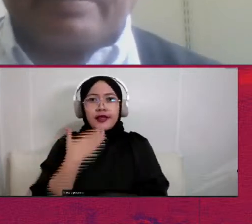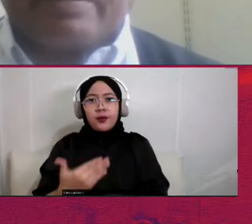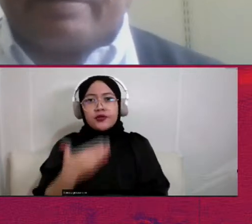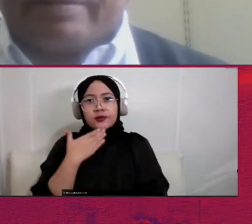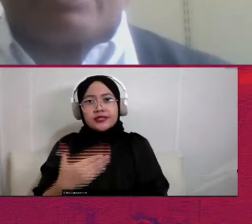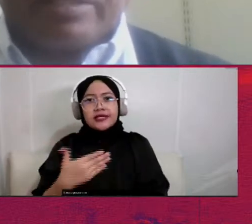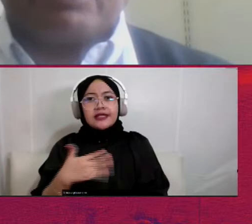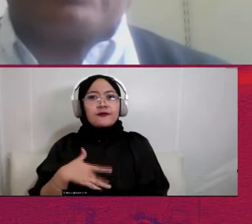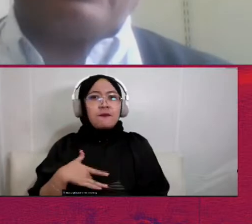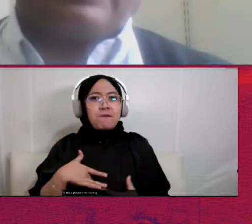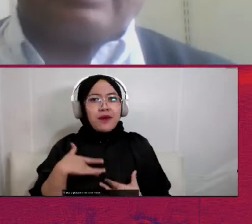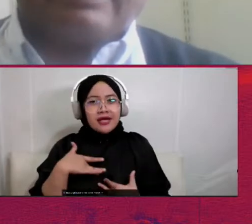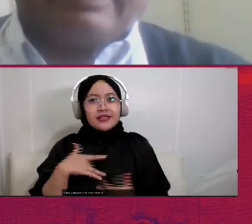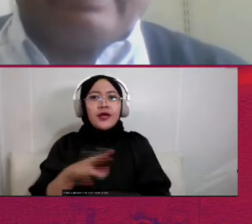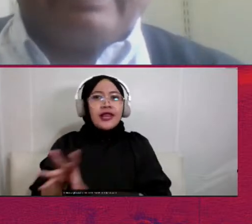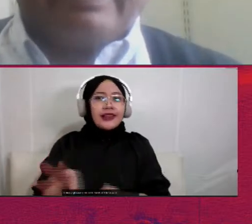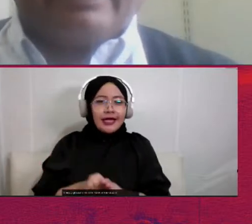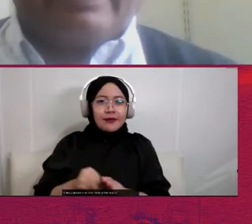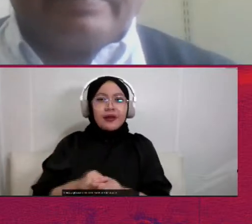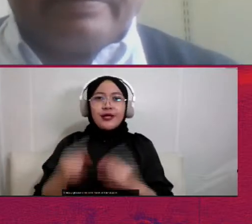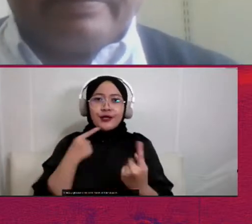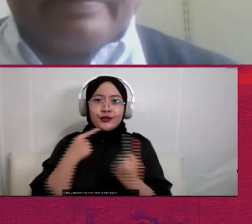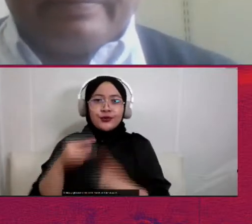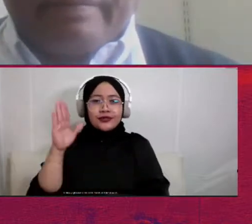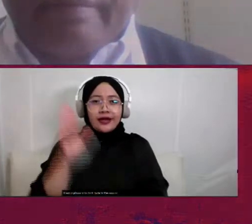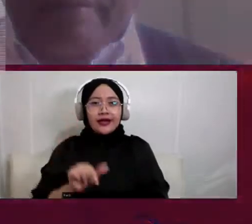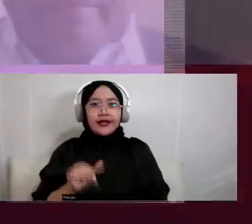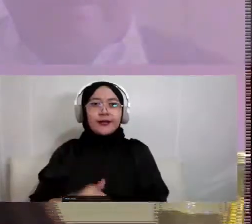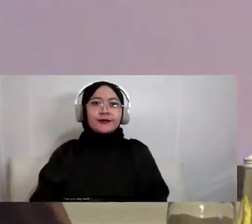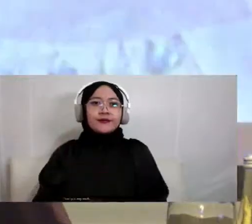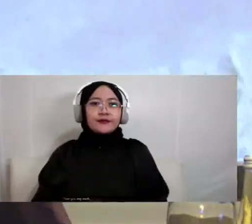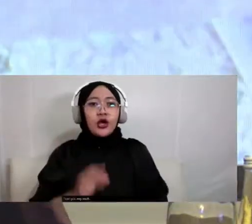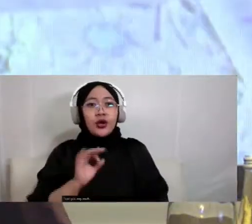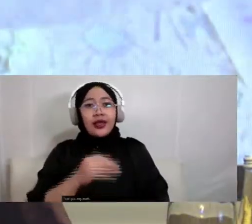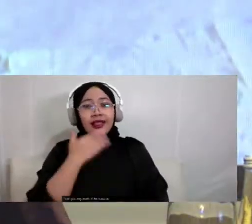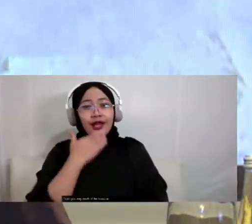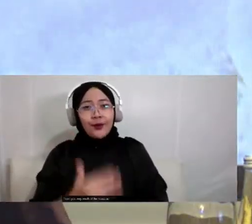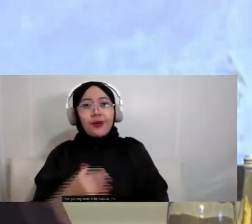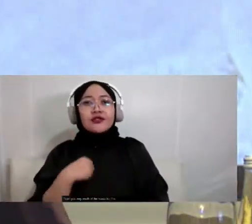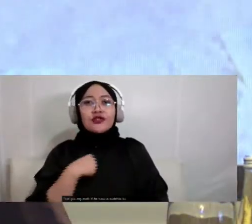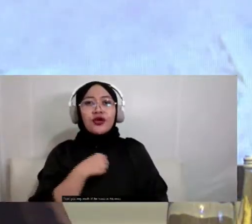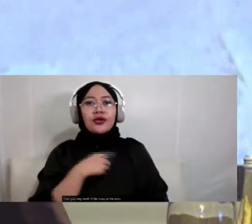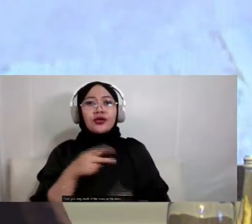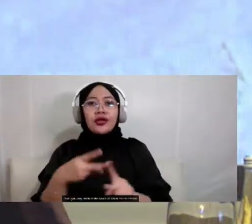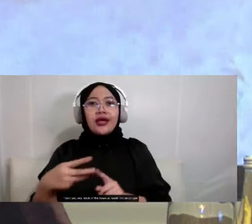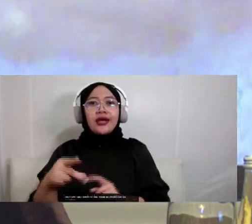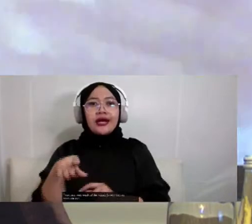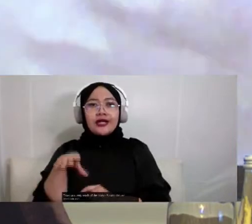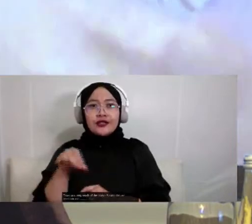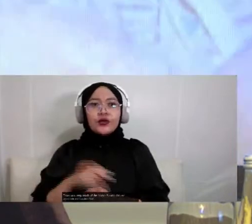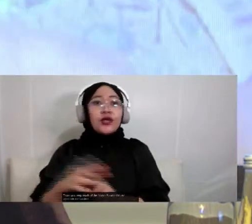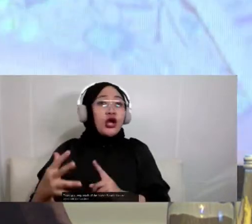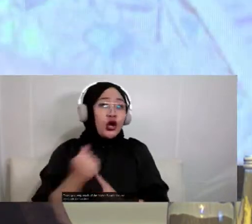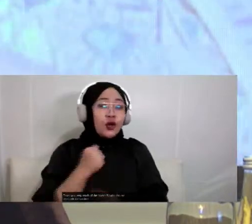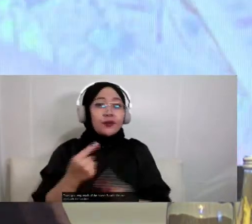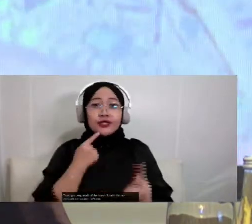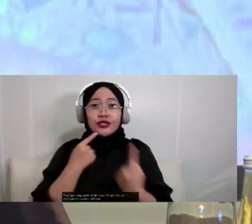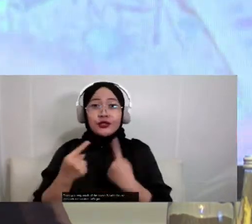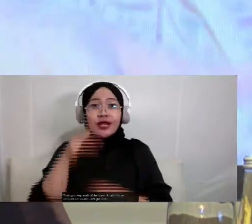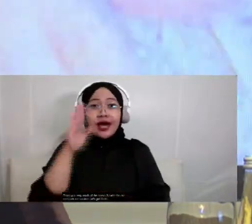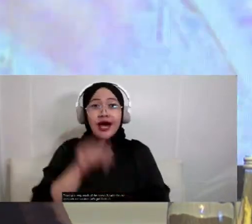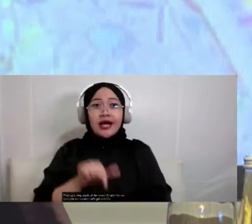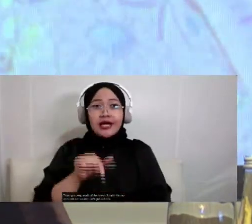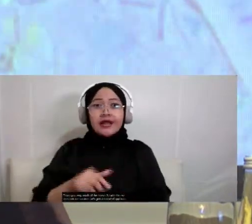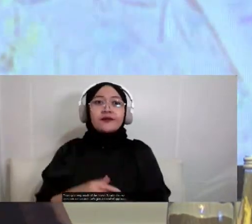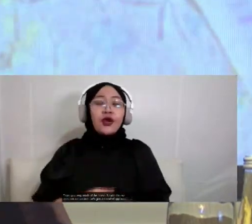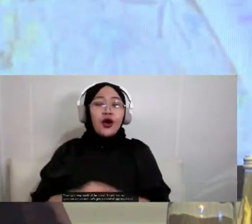to contribute to this session. Thank you very much, Dr. Hariza. So with this, we conclude our session. Let's give a round of applause to